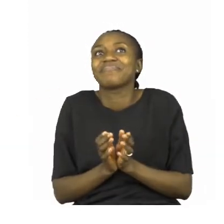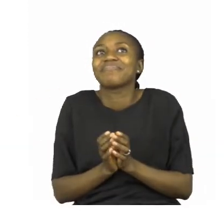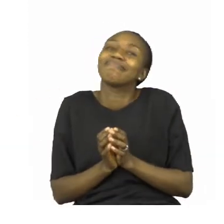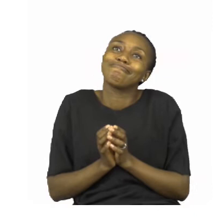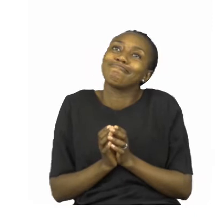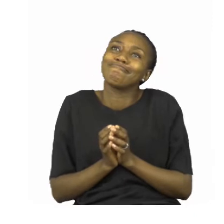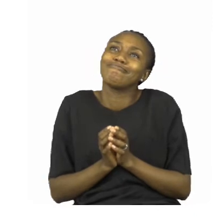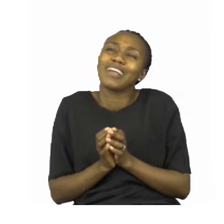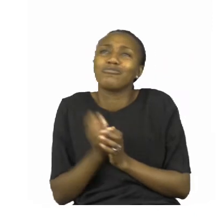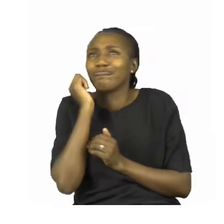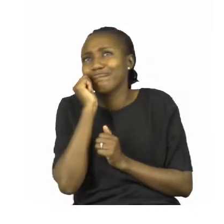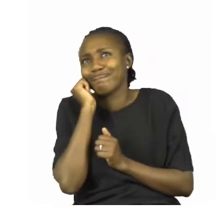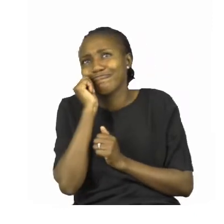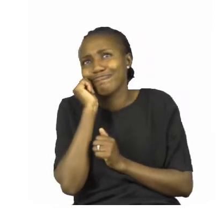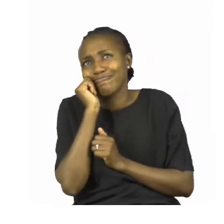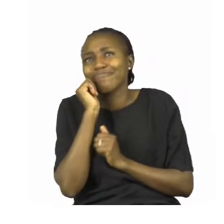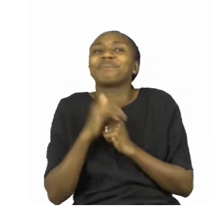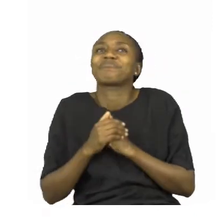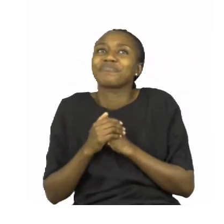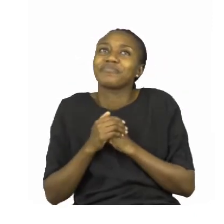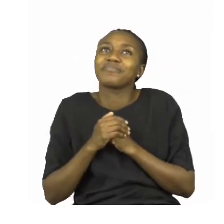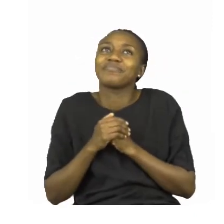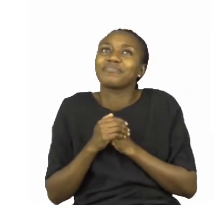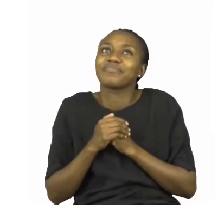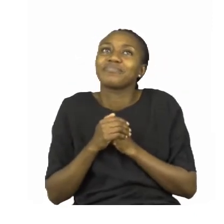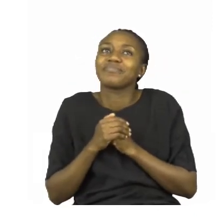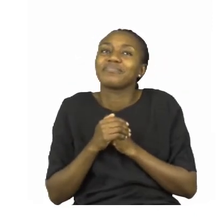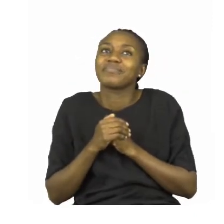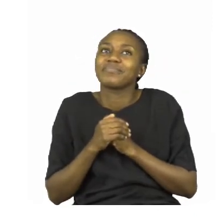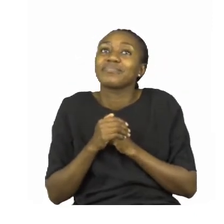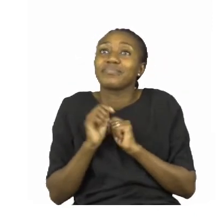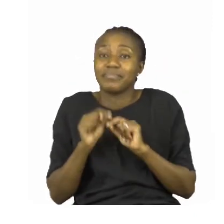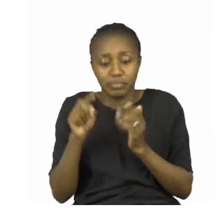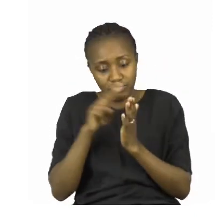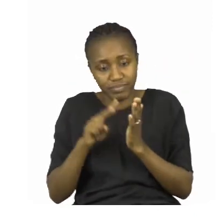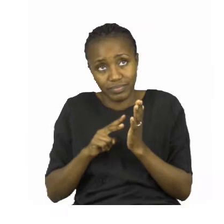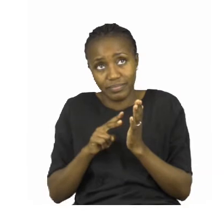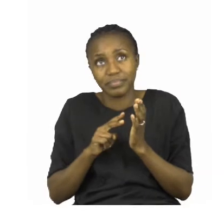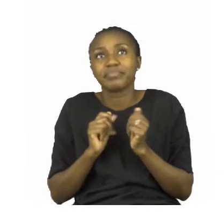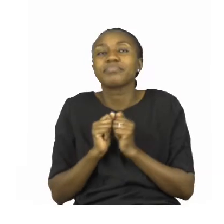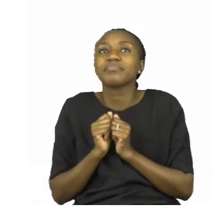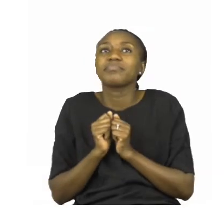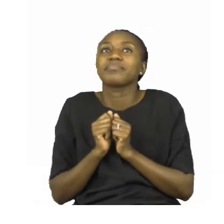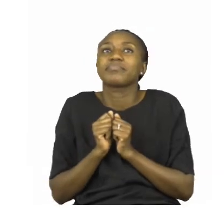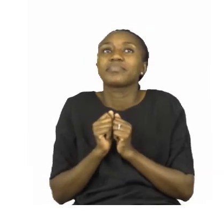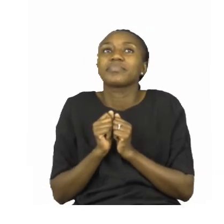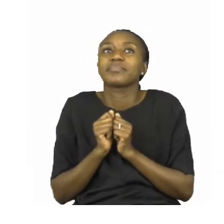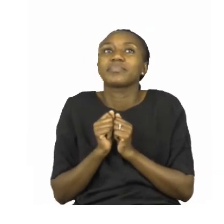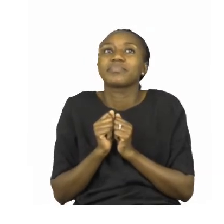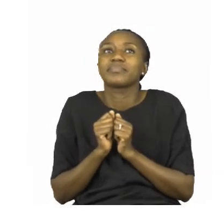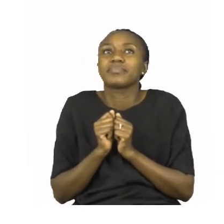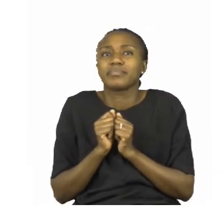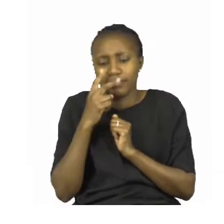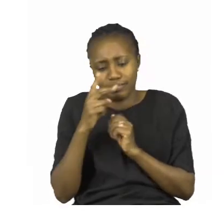Oh, shame, poor teddy bear. So now that we have read this one a first time, let's now take a look